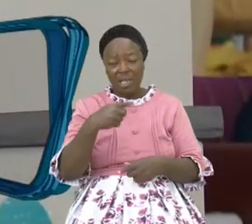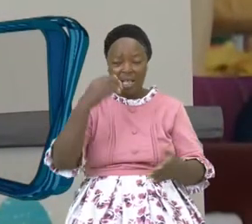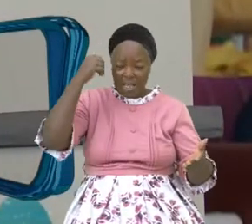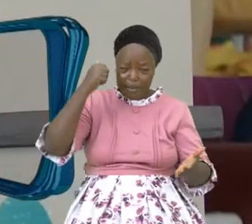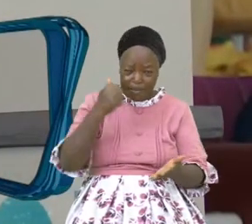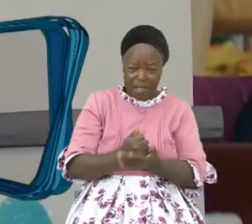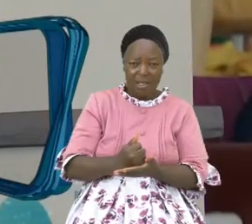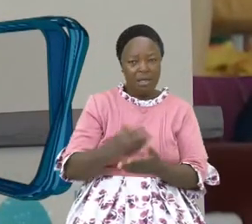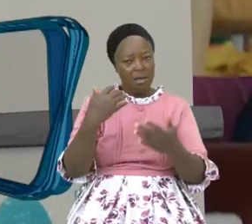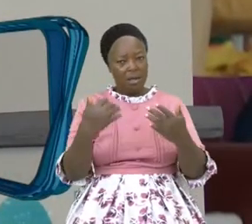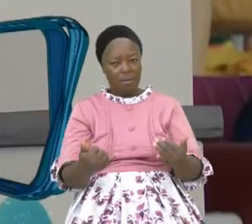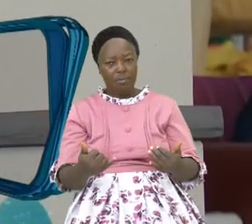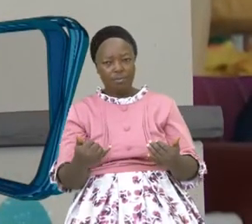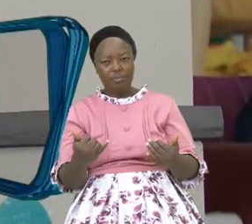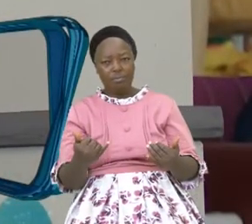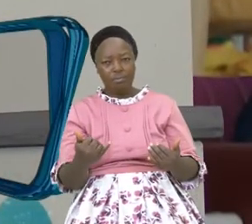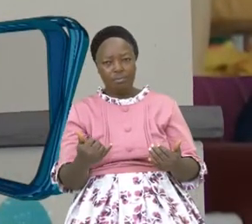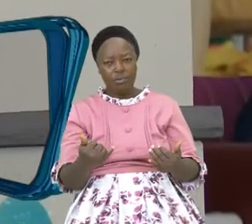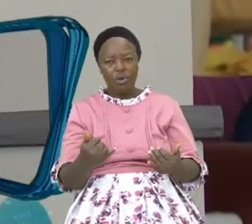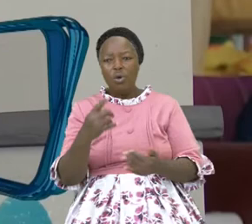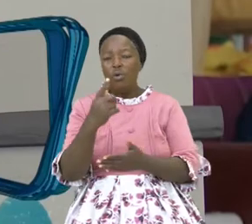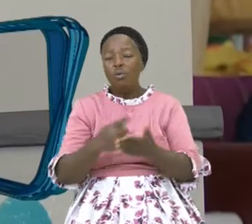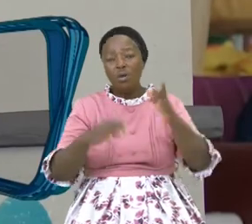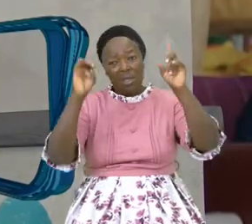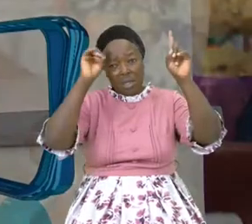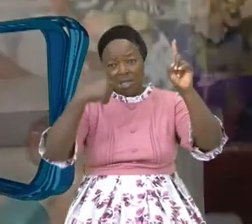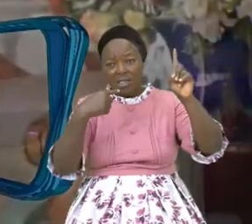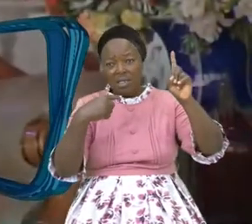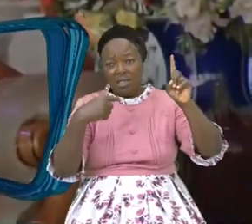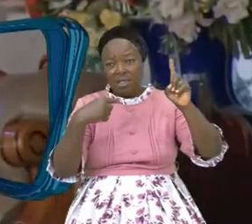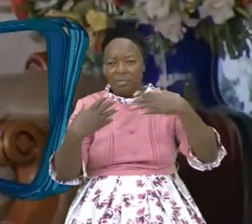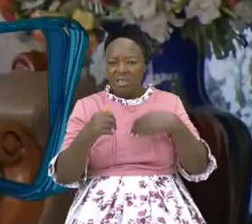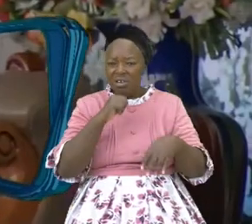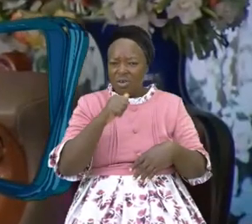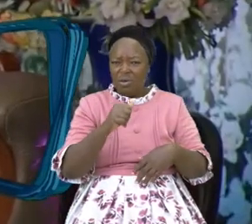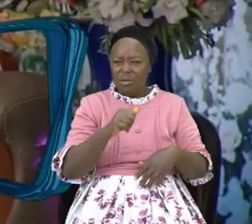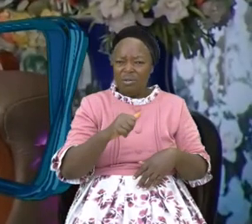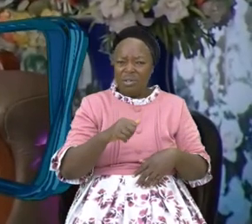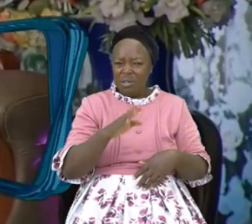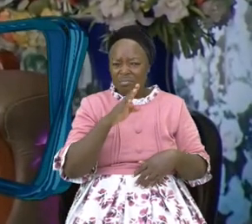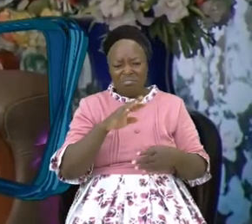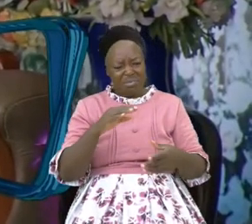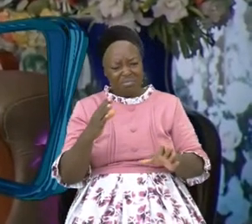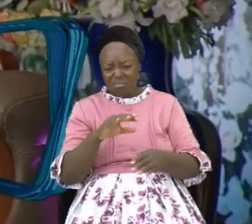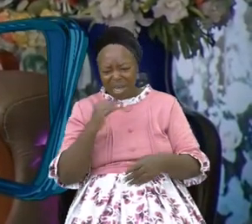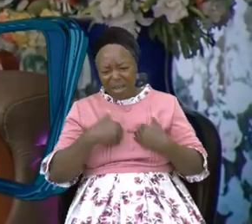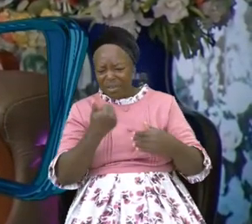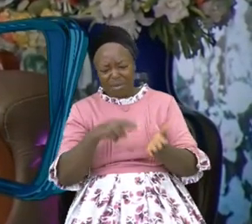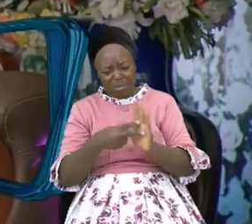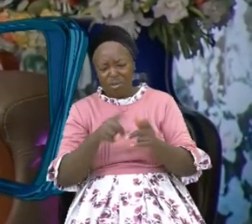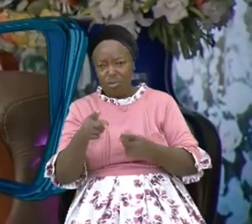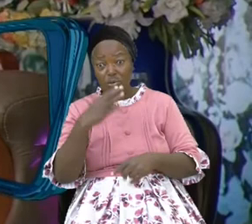Now, what he said may not be reasonable to you. You know why?